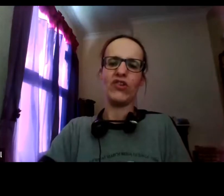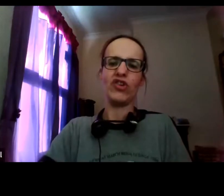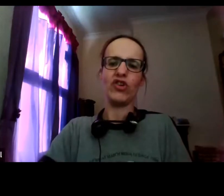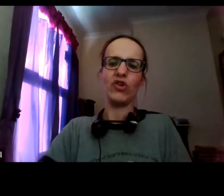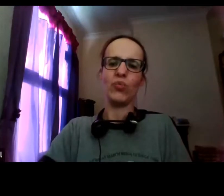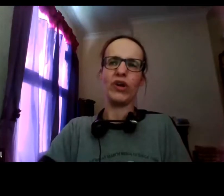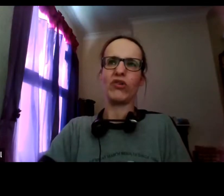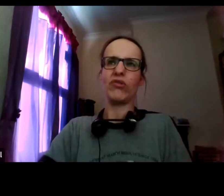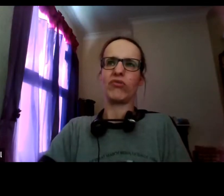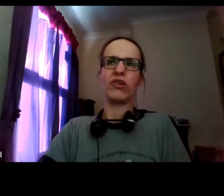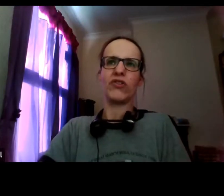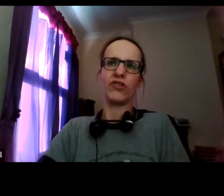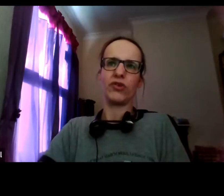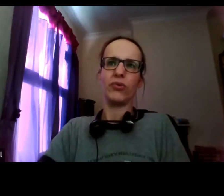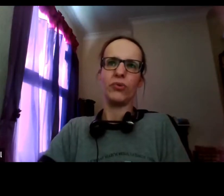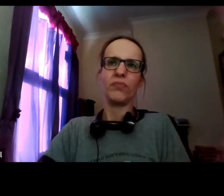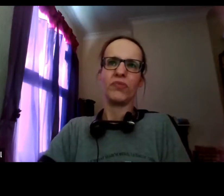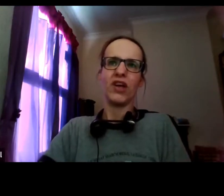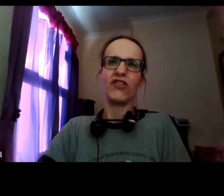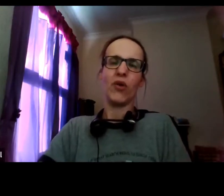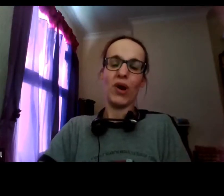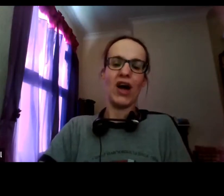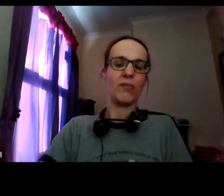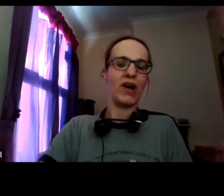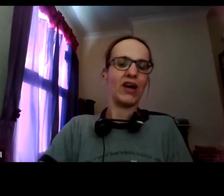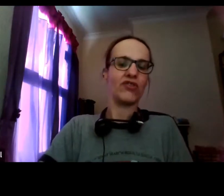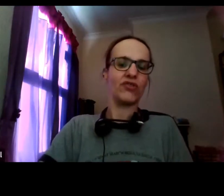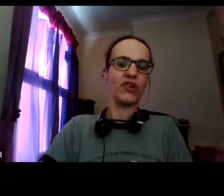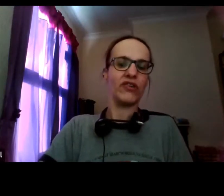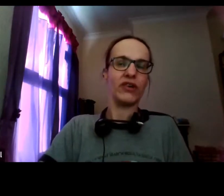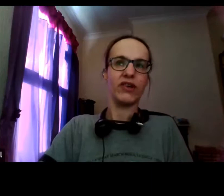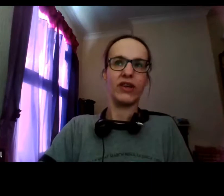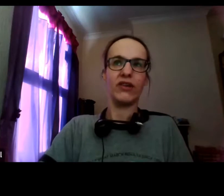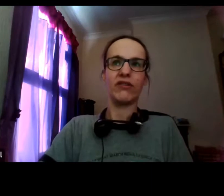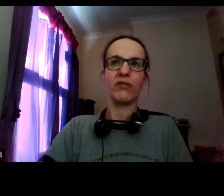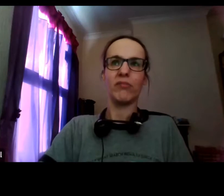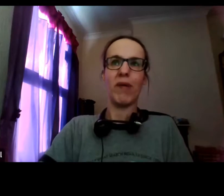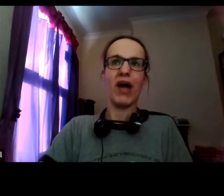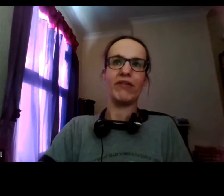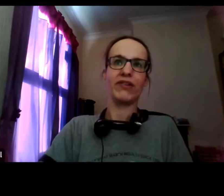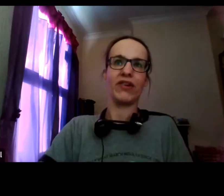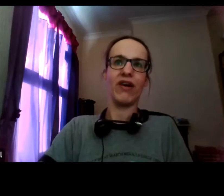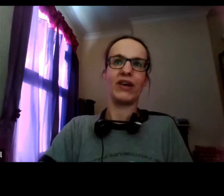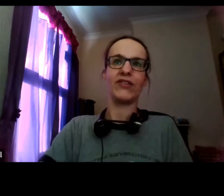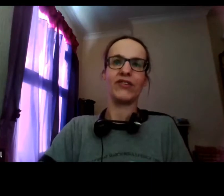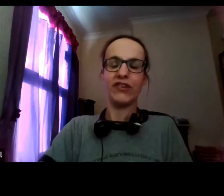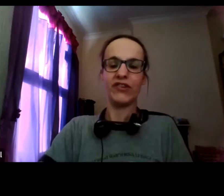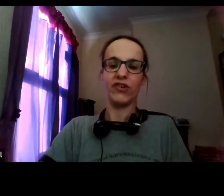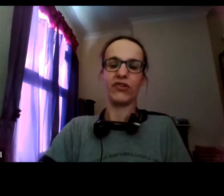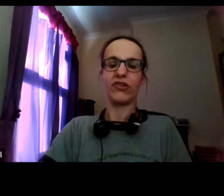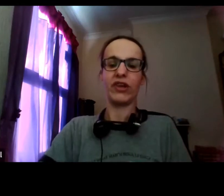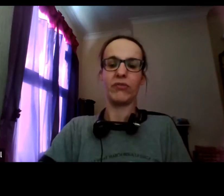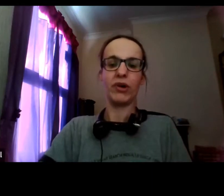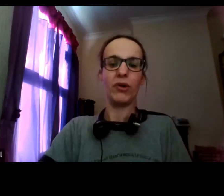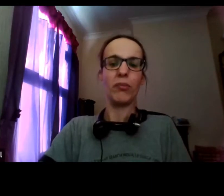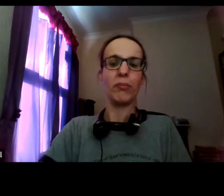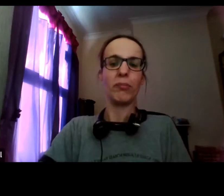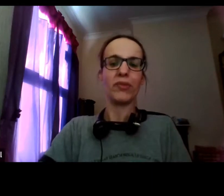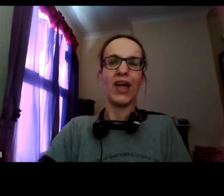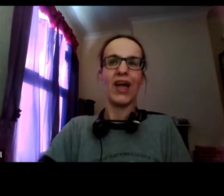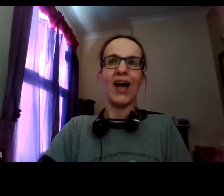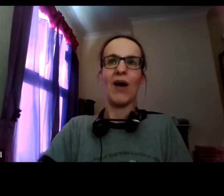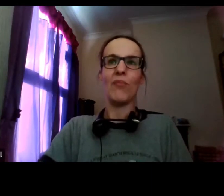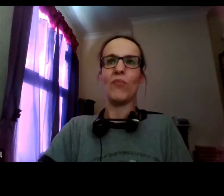we knew we couldn't trust the school. So when I had my actual GCSEs, my parents and I insisted on seeing the